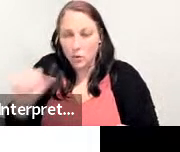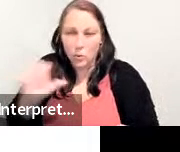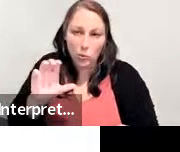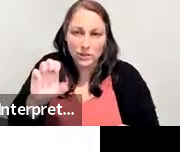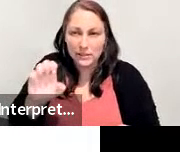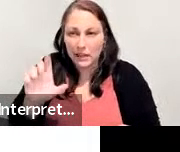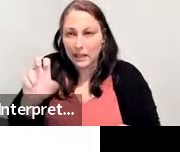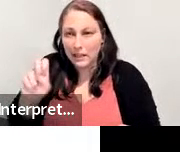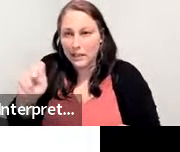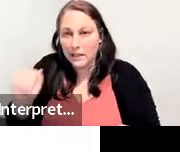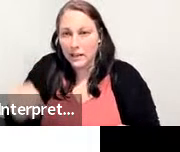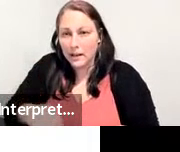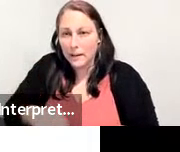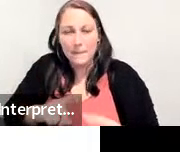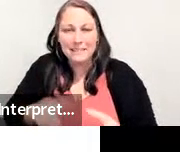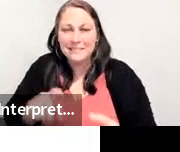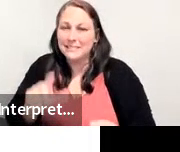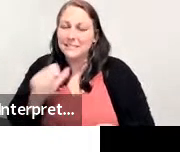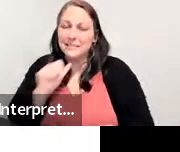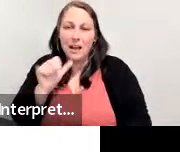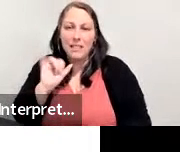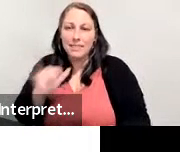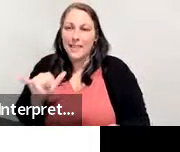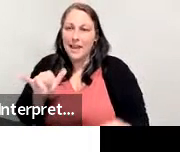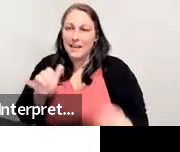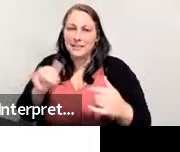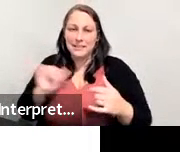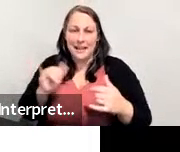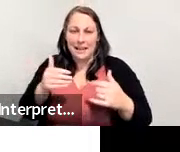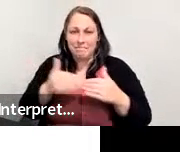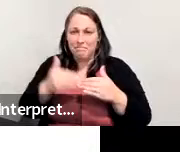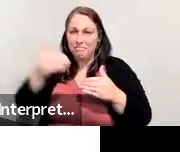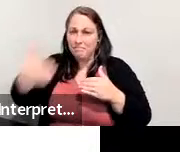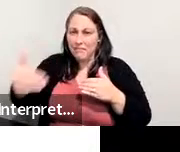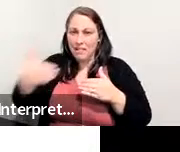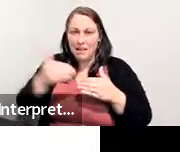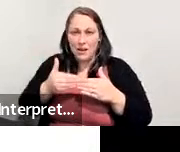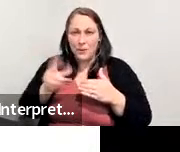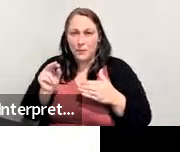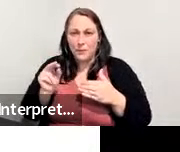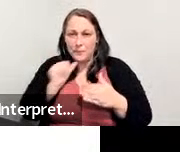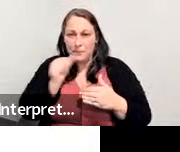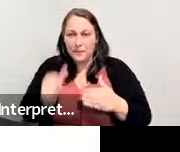That's not on this block, I don't think. The